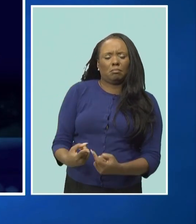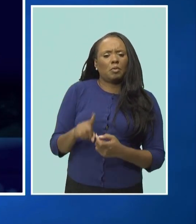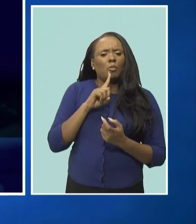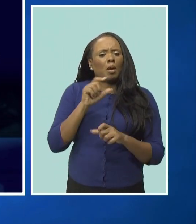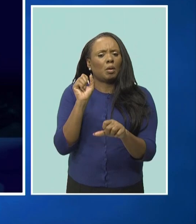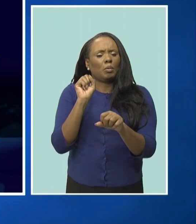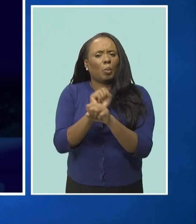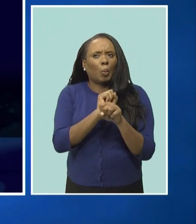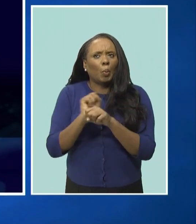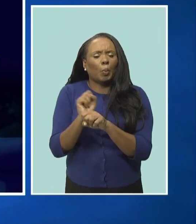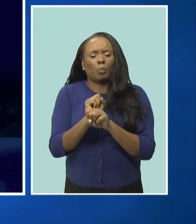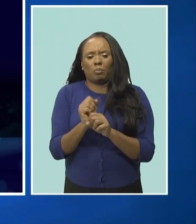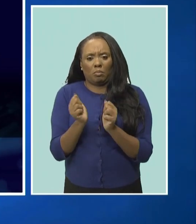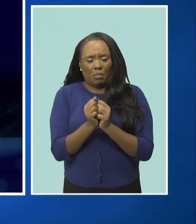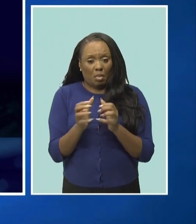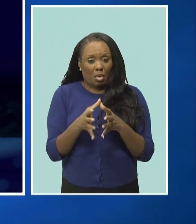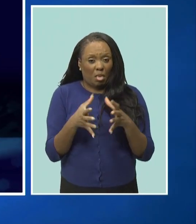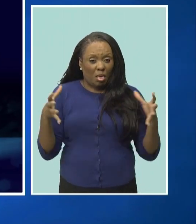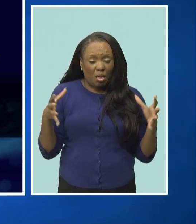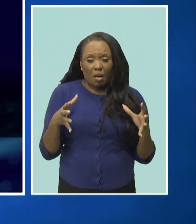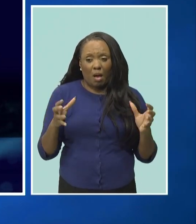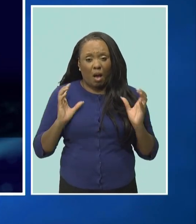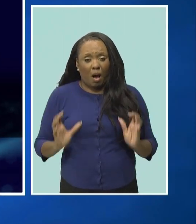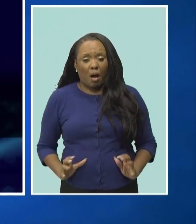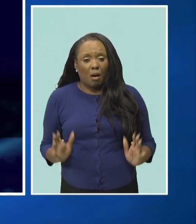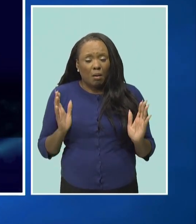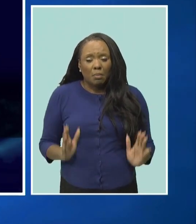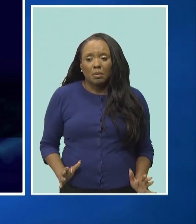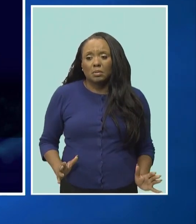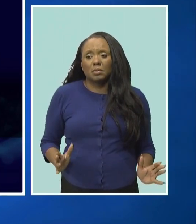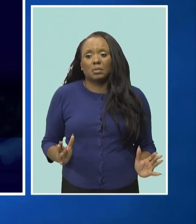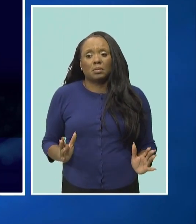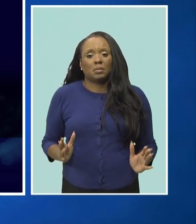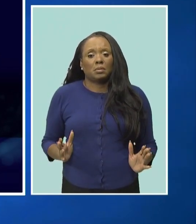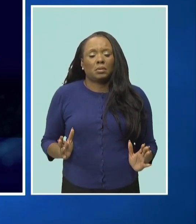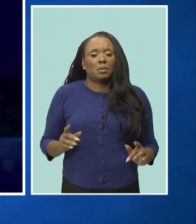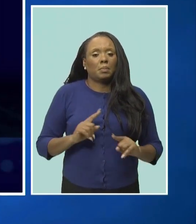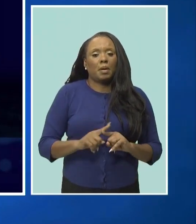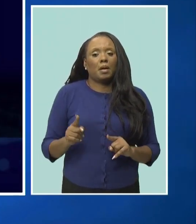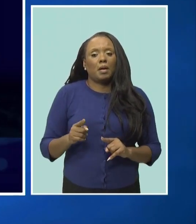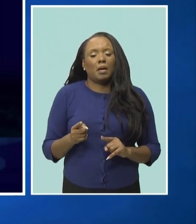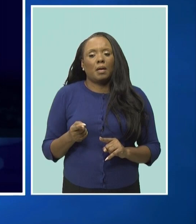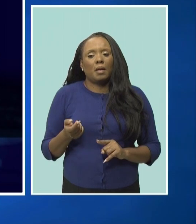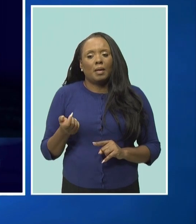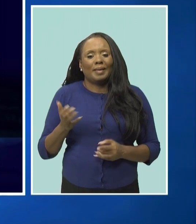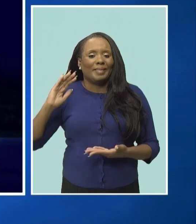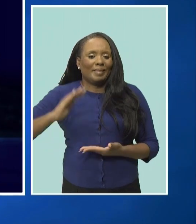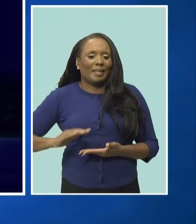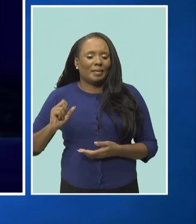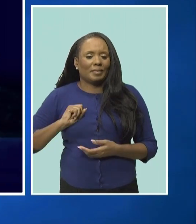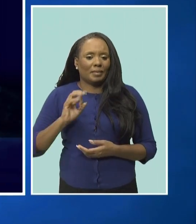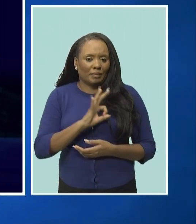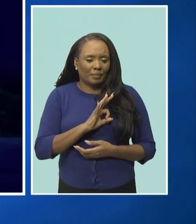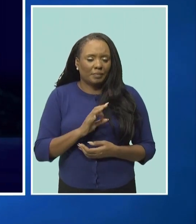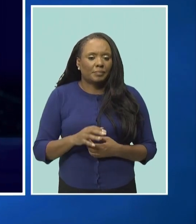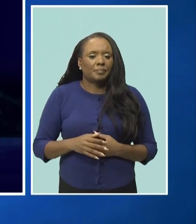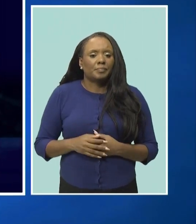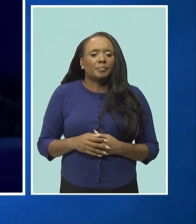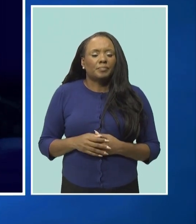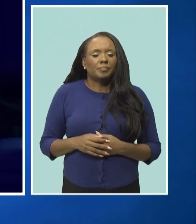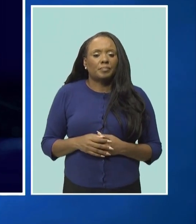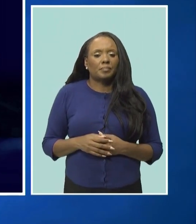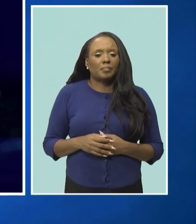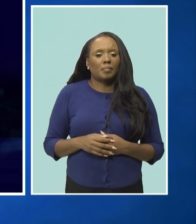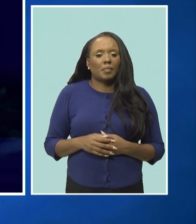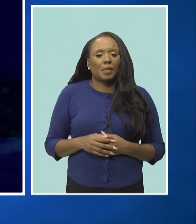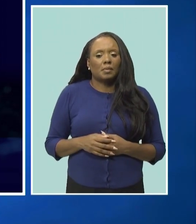it with a client to officer ratio that is dumbfounding. You know, traditionally, that ratio at its